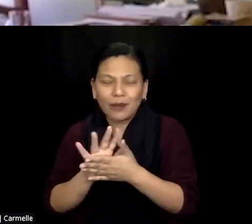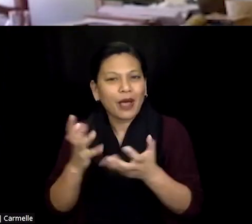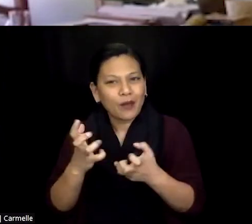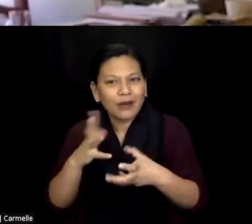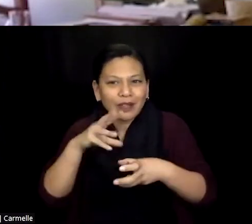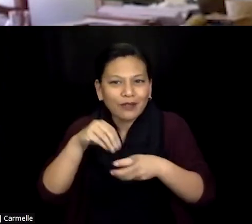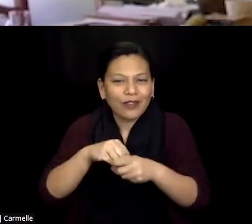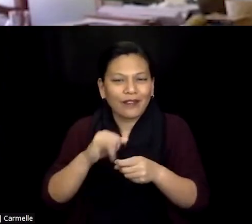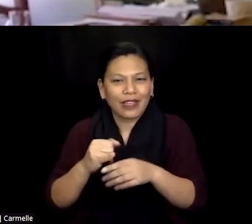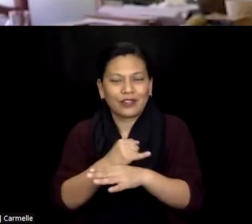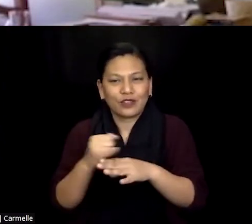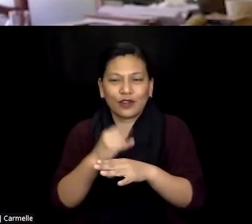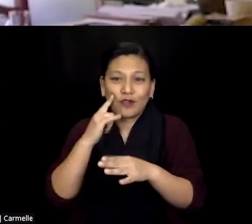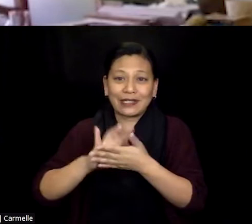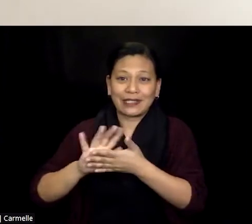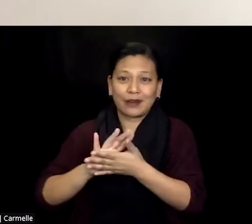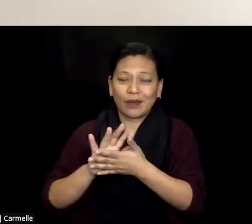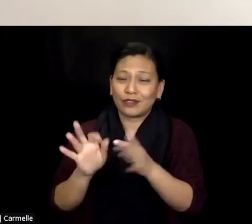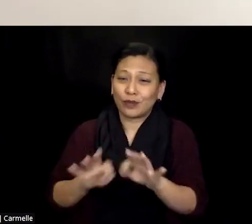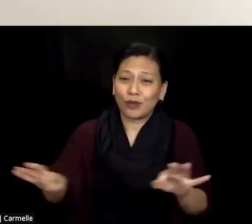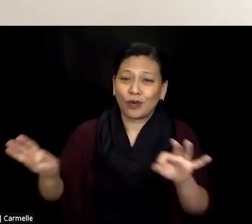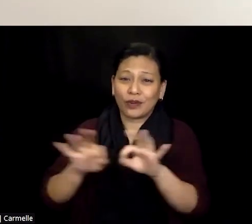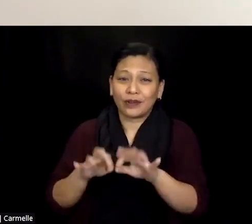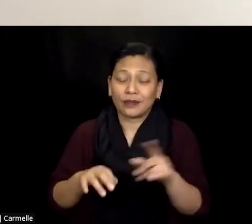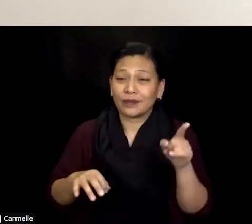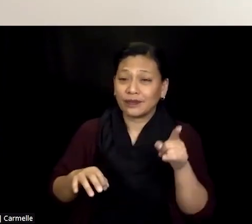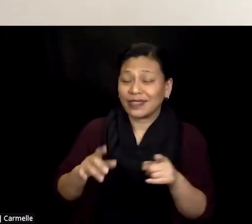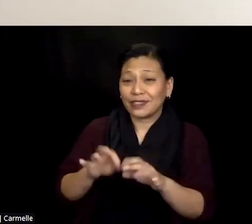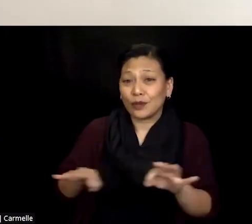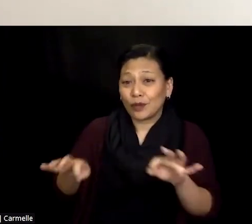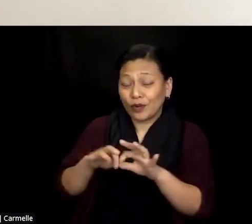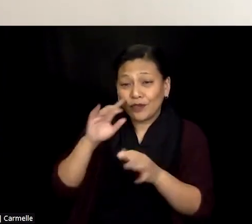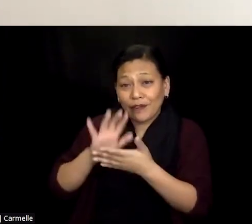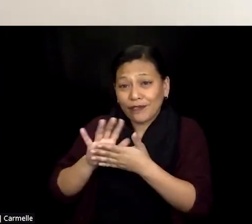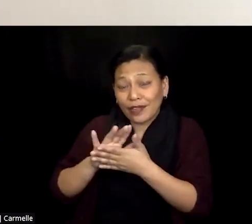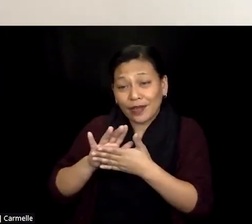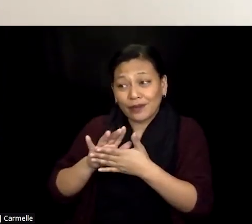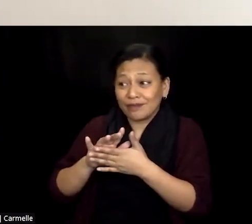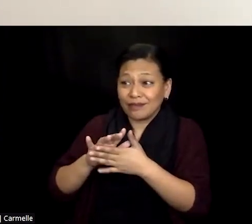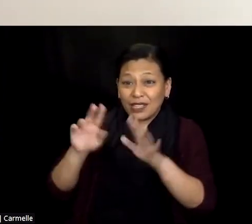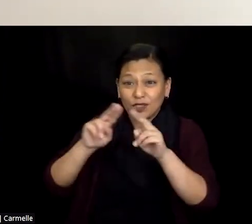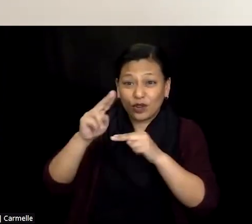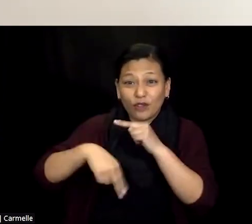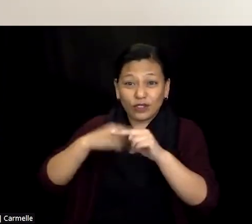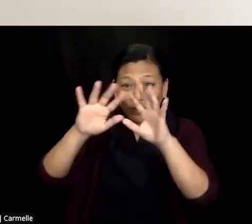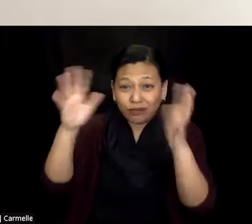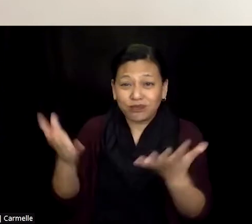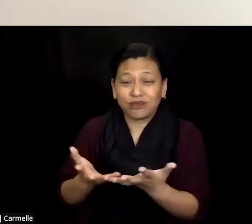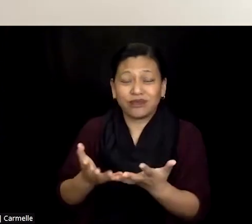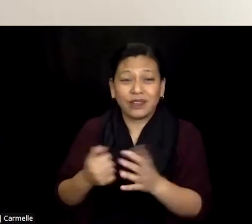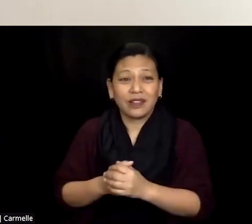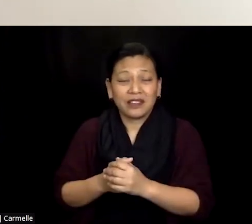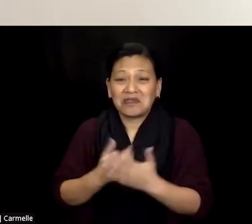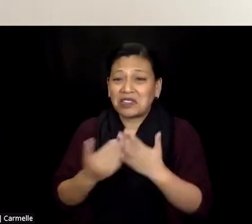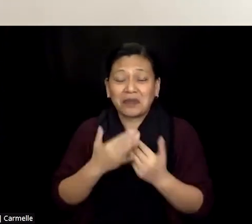the tapestry of cinema. Yeah, and that's the thing with film in specific, it's universal, right? Something that, like you said, 80 years ago